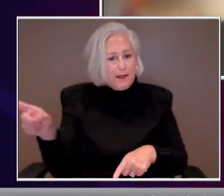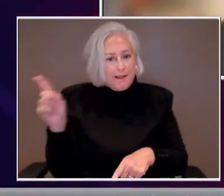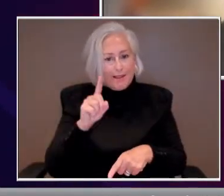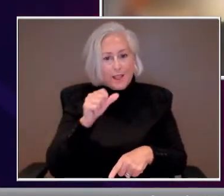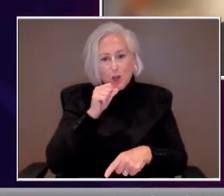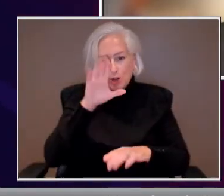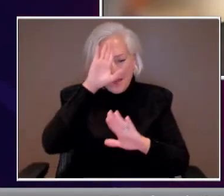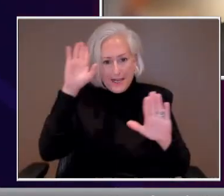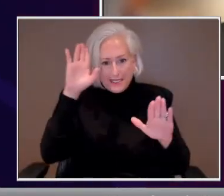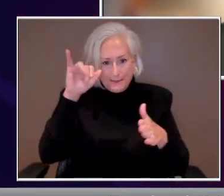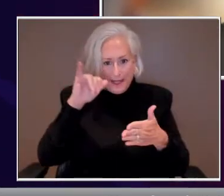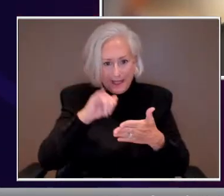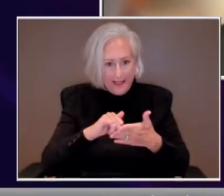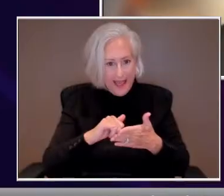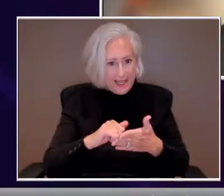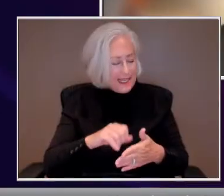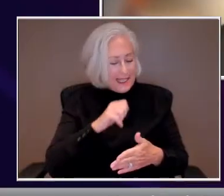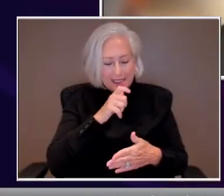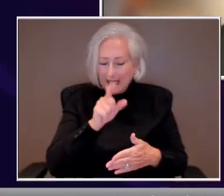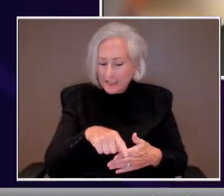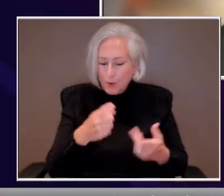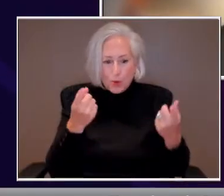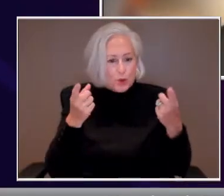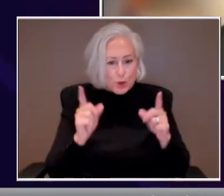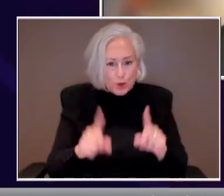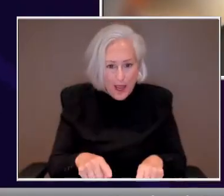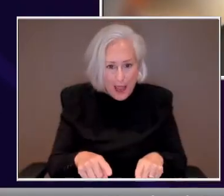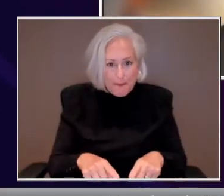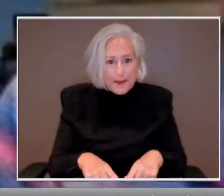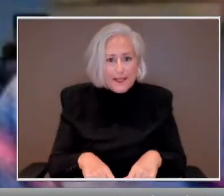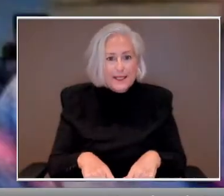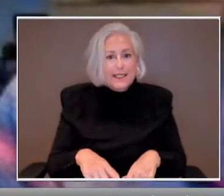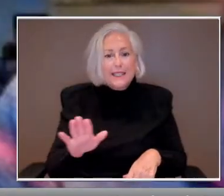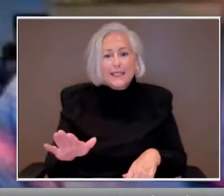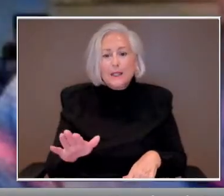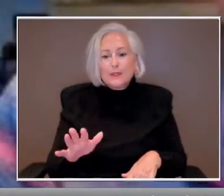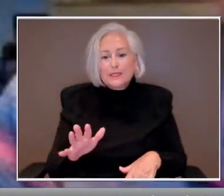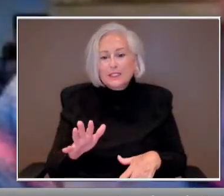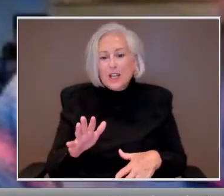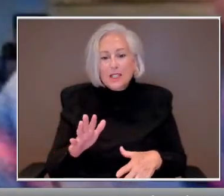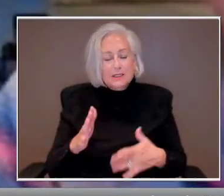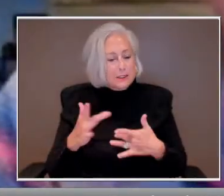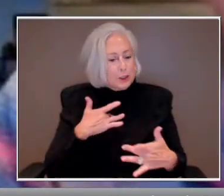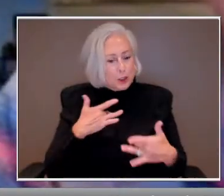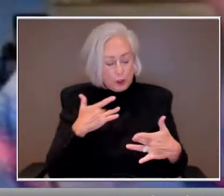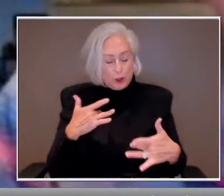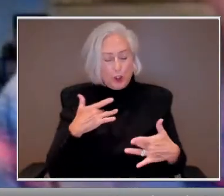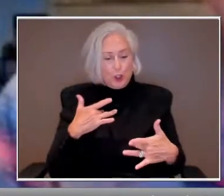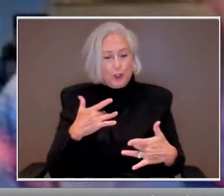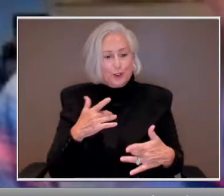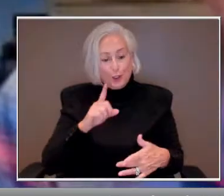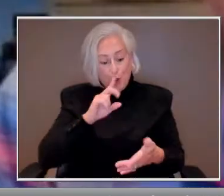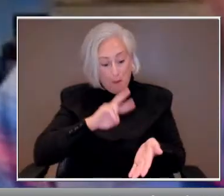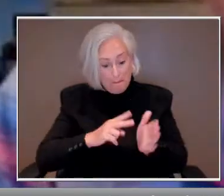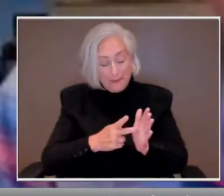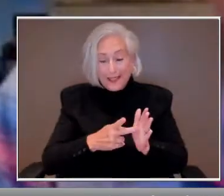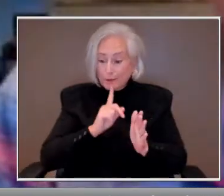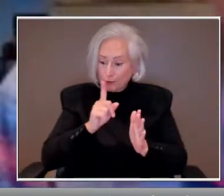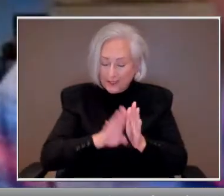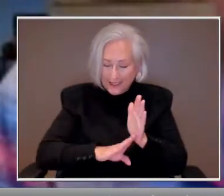expecting this. This wasn't supposed to happen. And he was almost beside himself. So we have developed a really